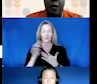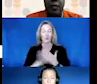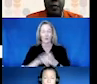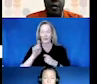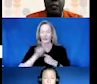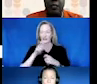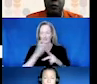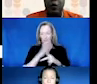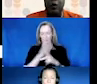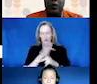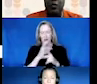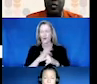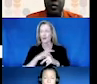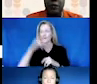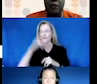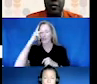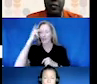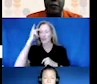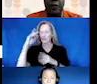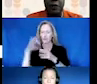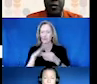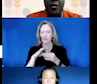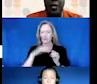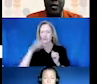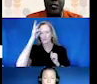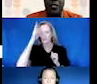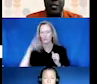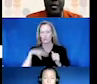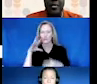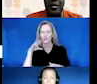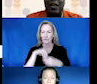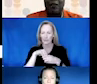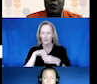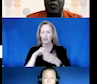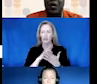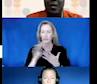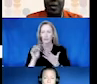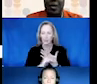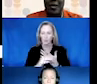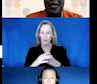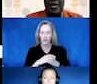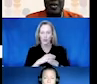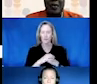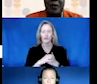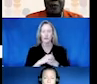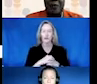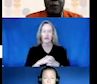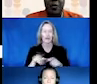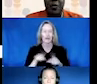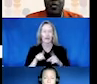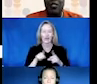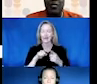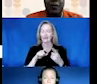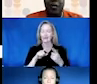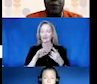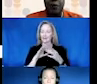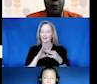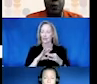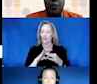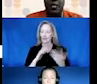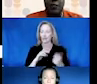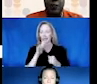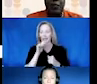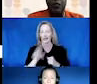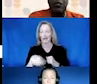males as partners in infant development, not just as an afterthought. We wanted to develop